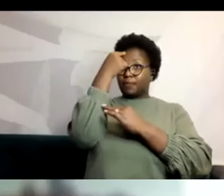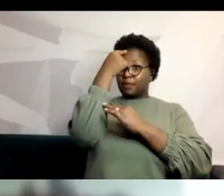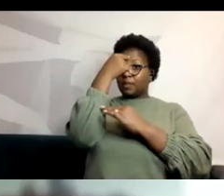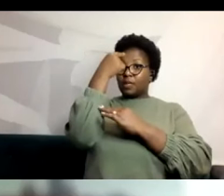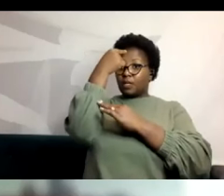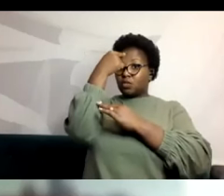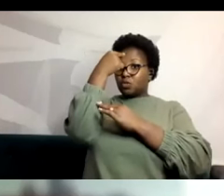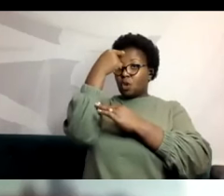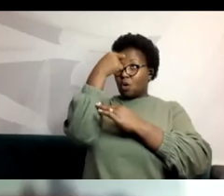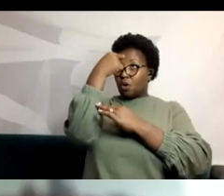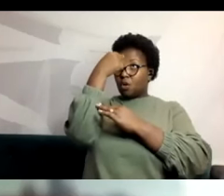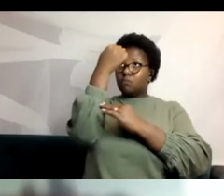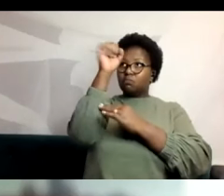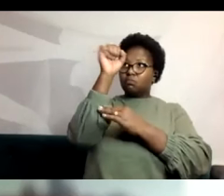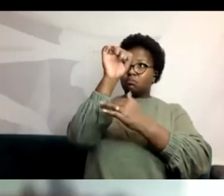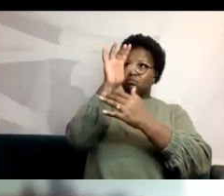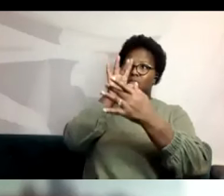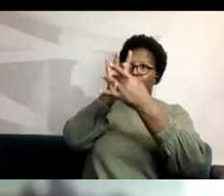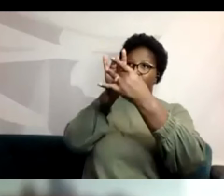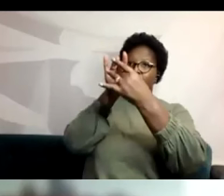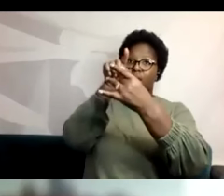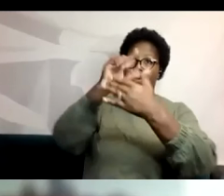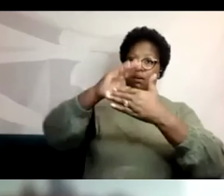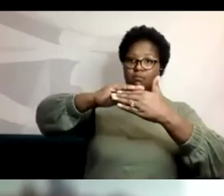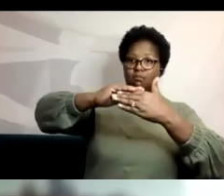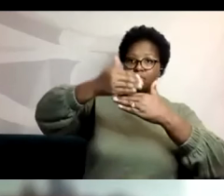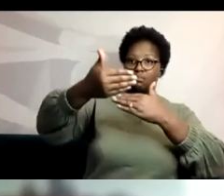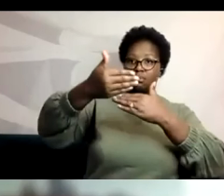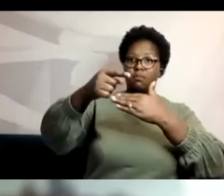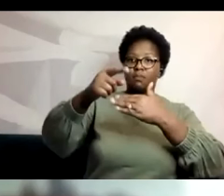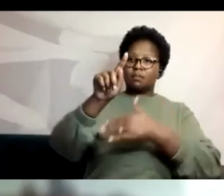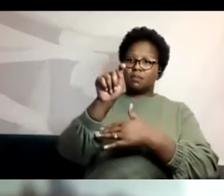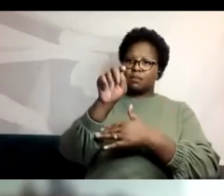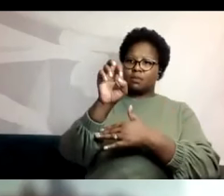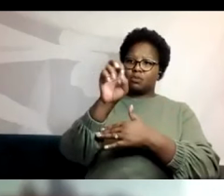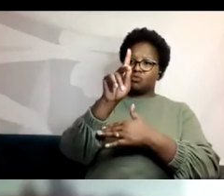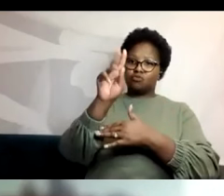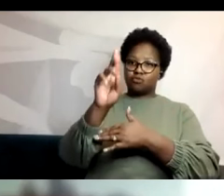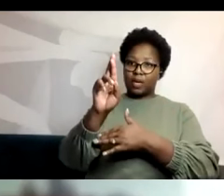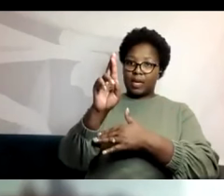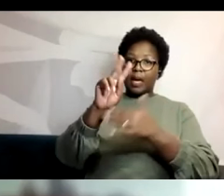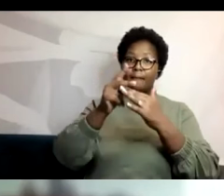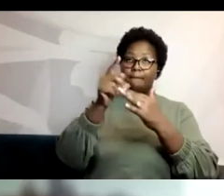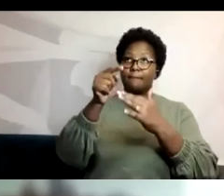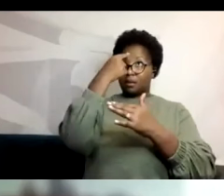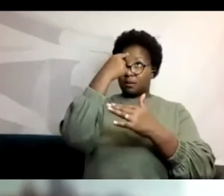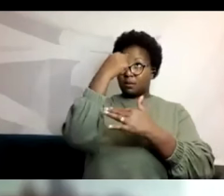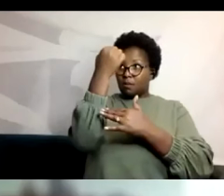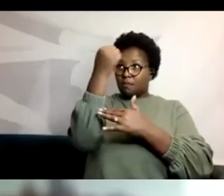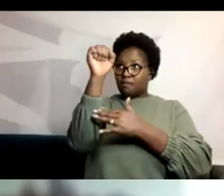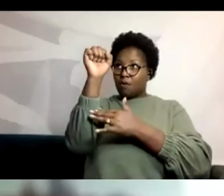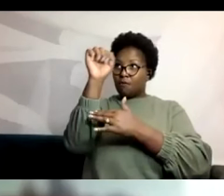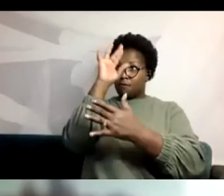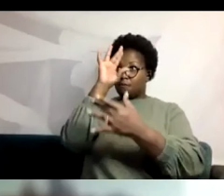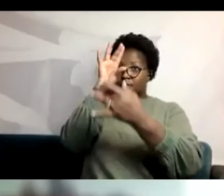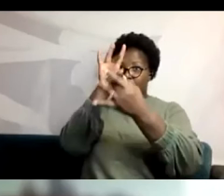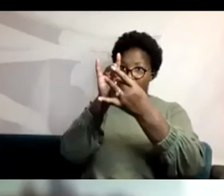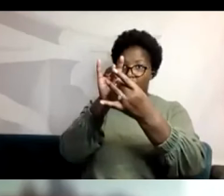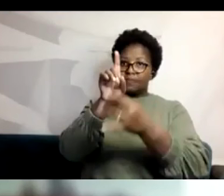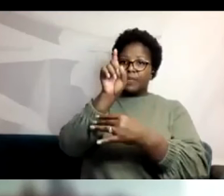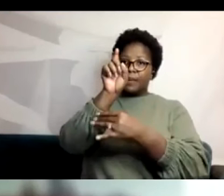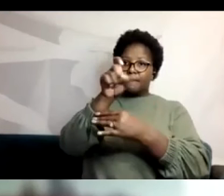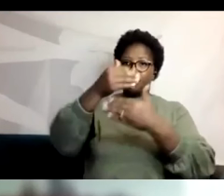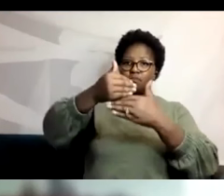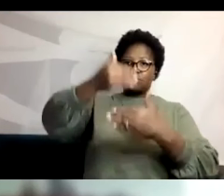works with the tracker, and it will work to click on the screen, and they are able to go on the screen. They can